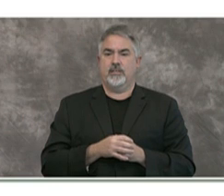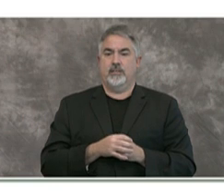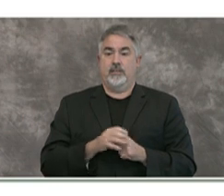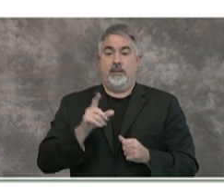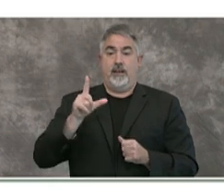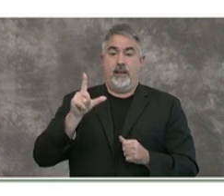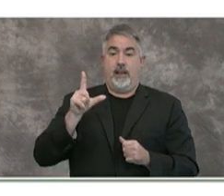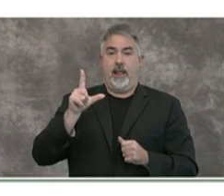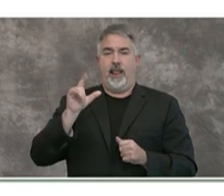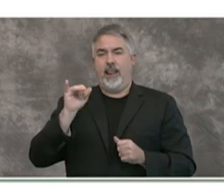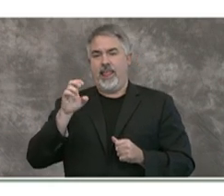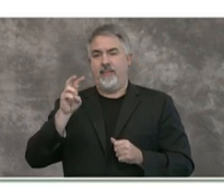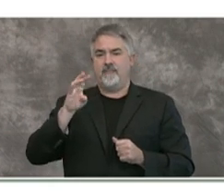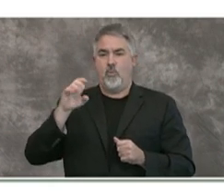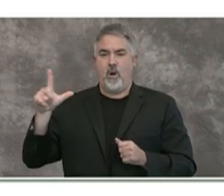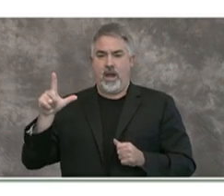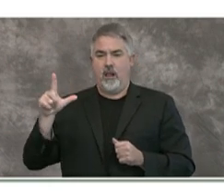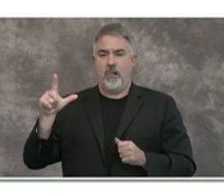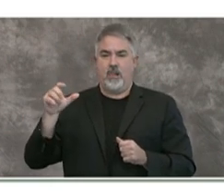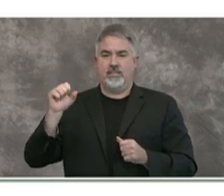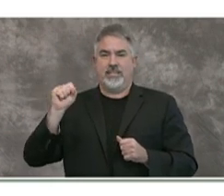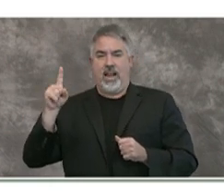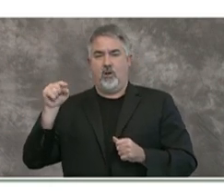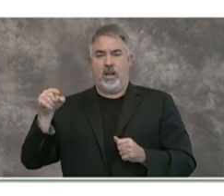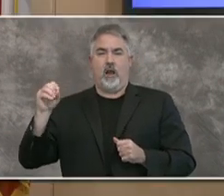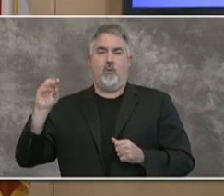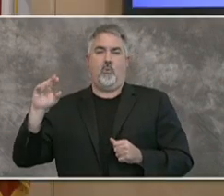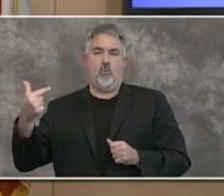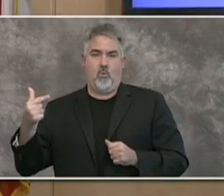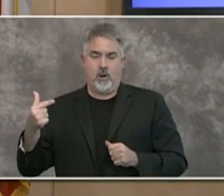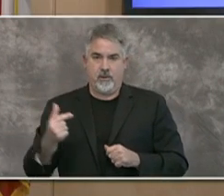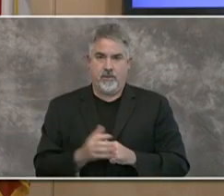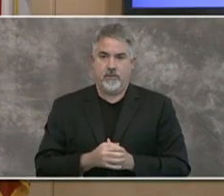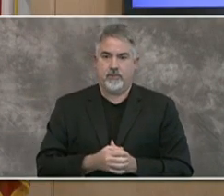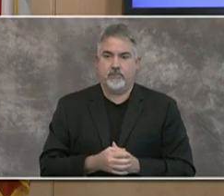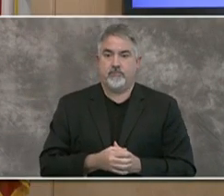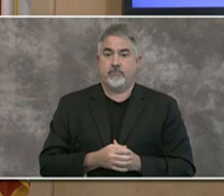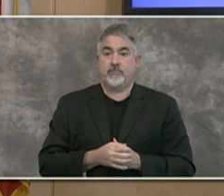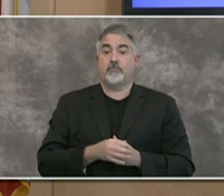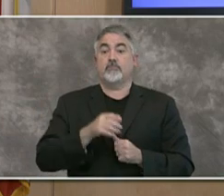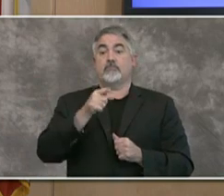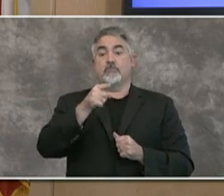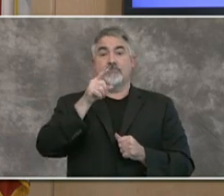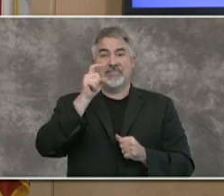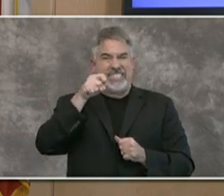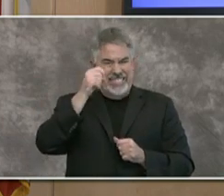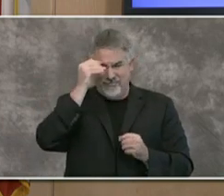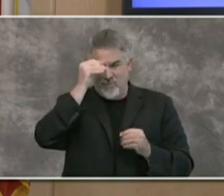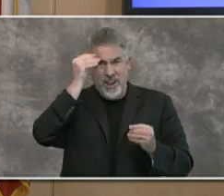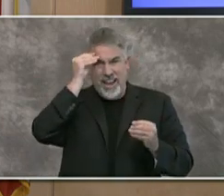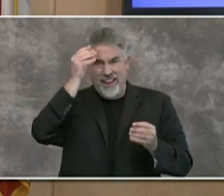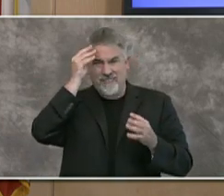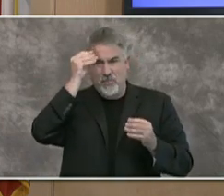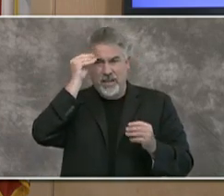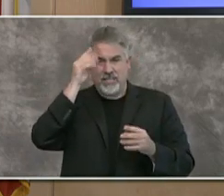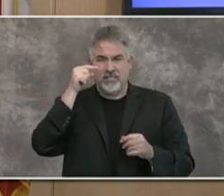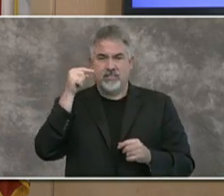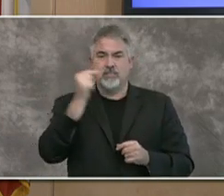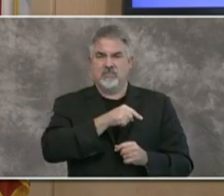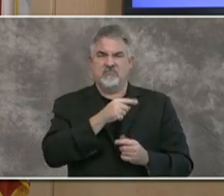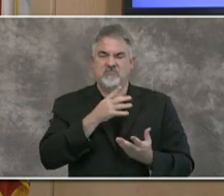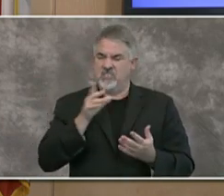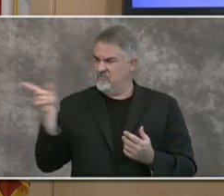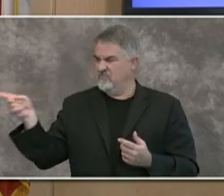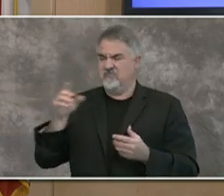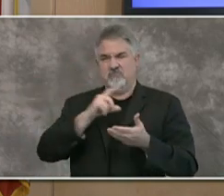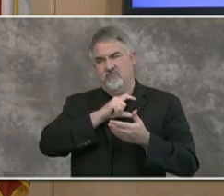livewellsd.org, or if you need help accessing any service, dial 211 to get connected to resources in your area.